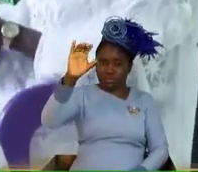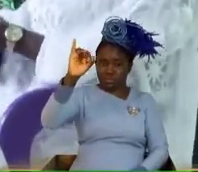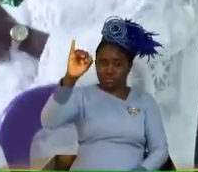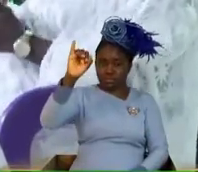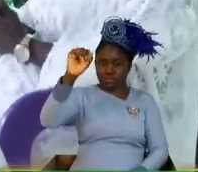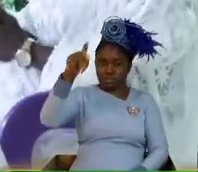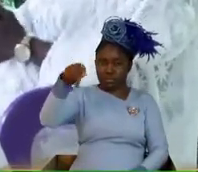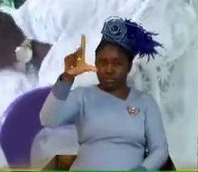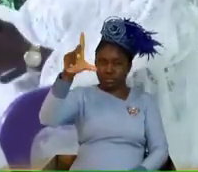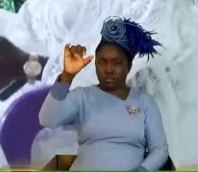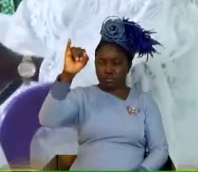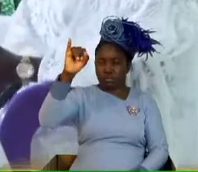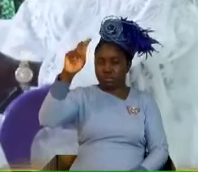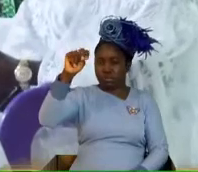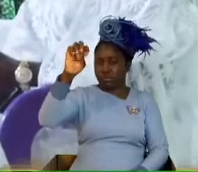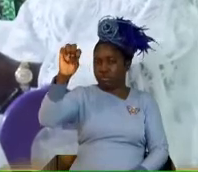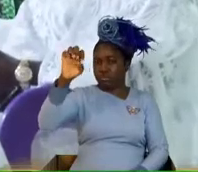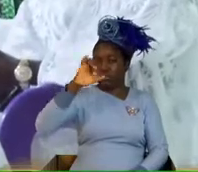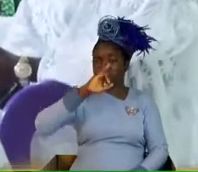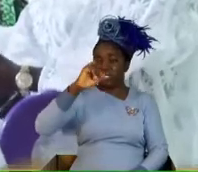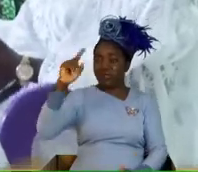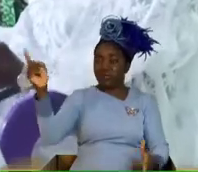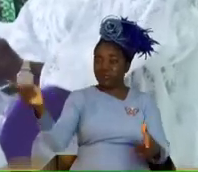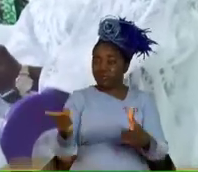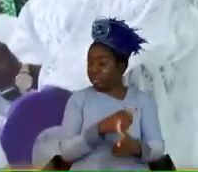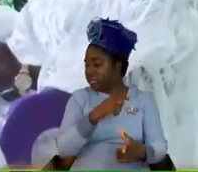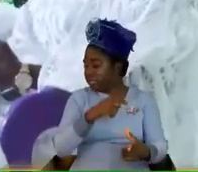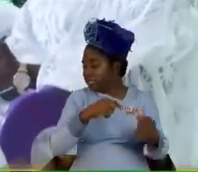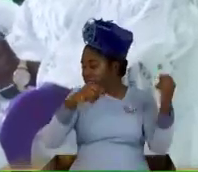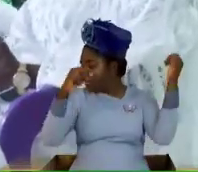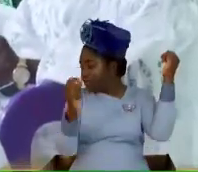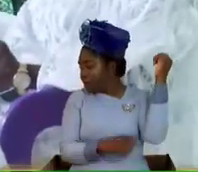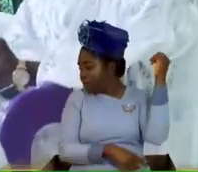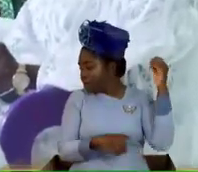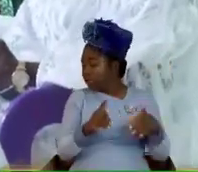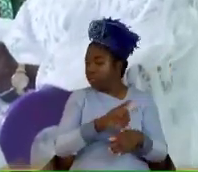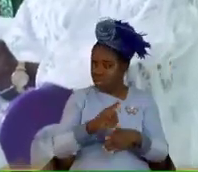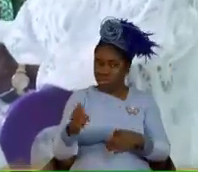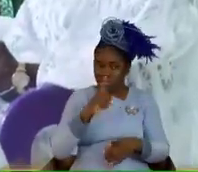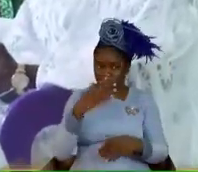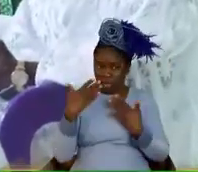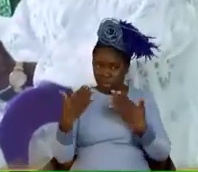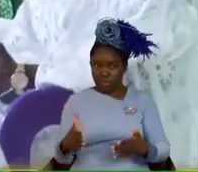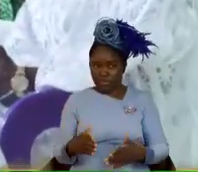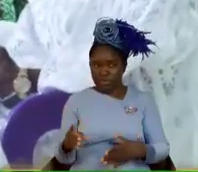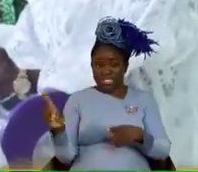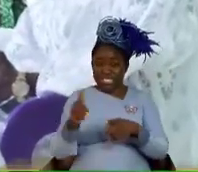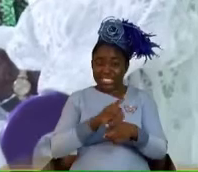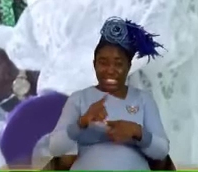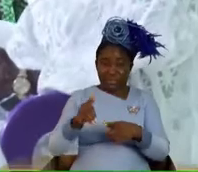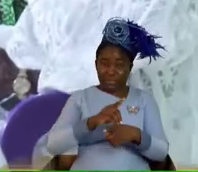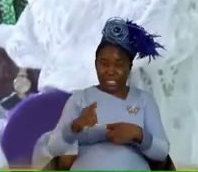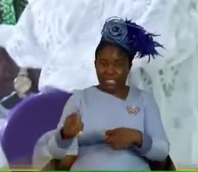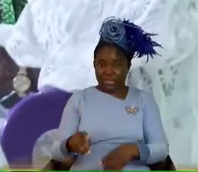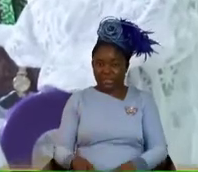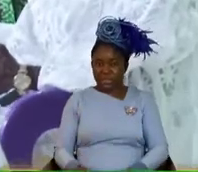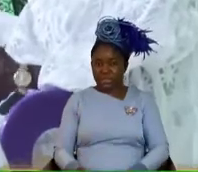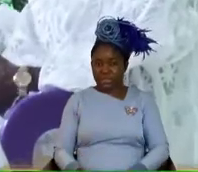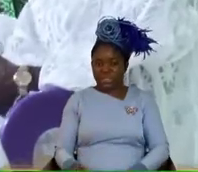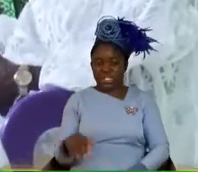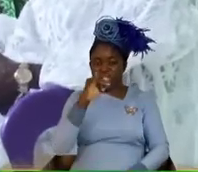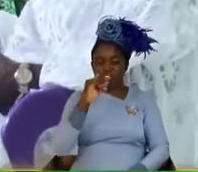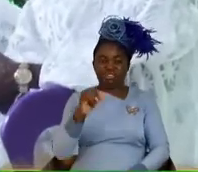Same way, if you are going to win in the spiritual warfare, discipline is not